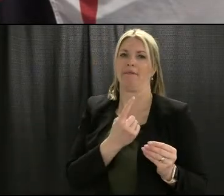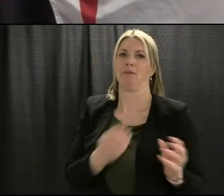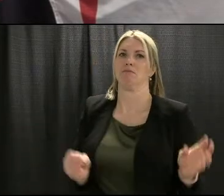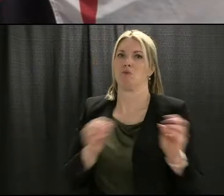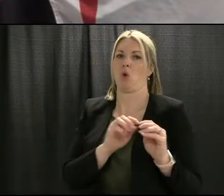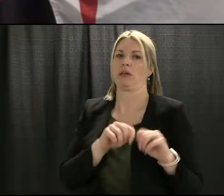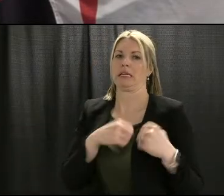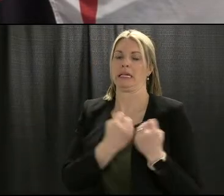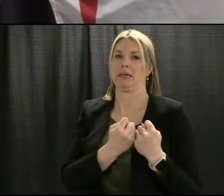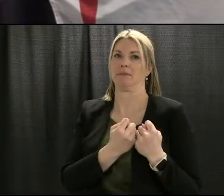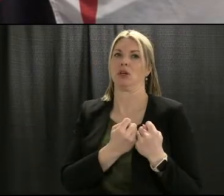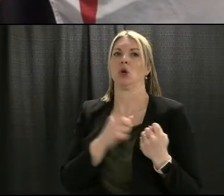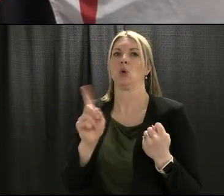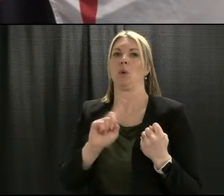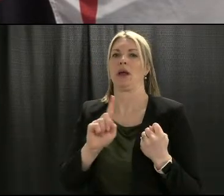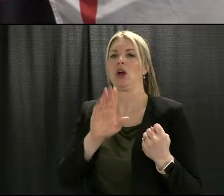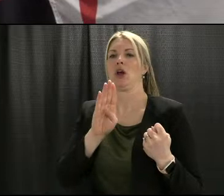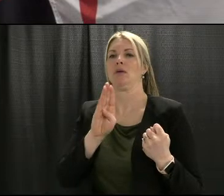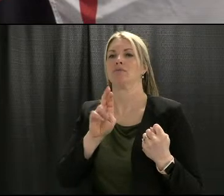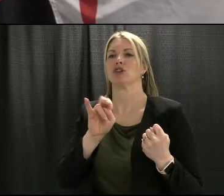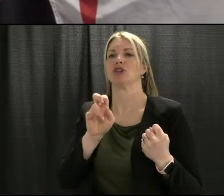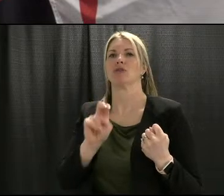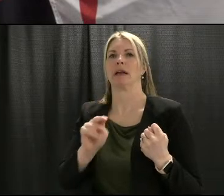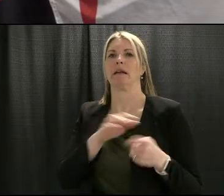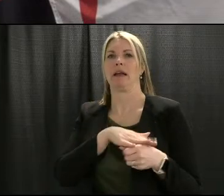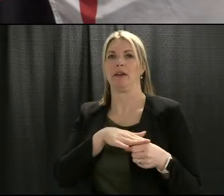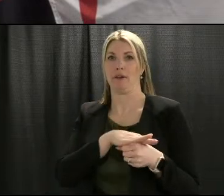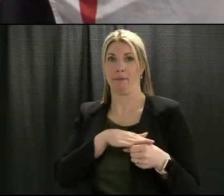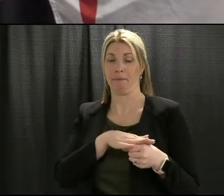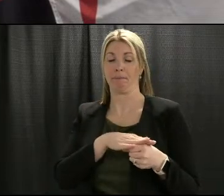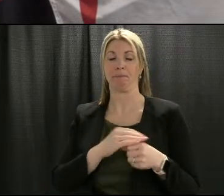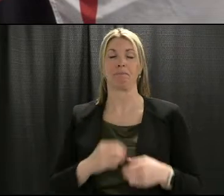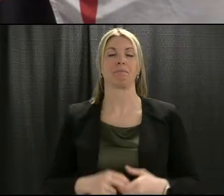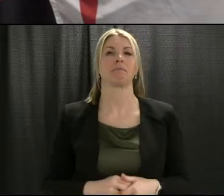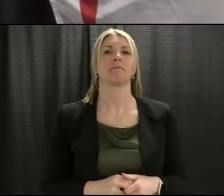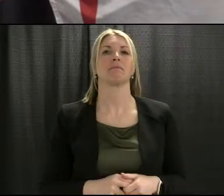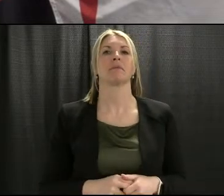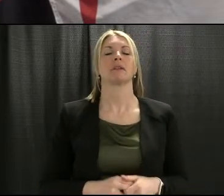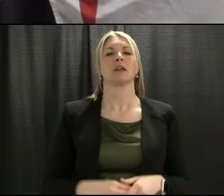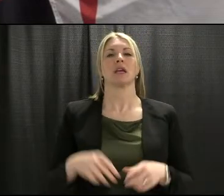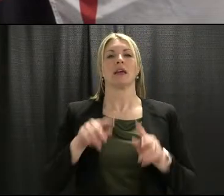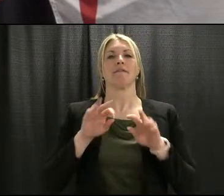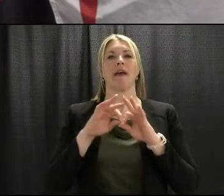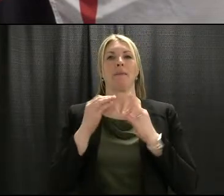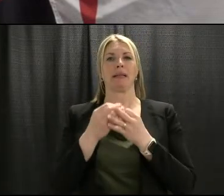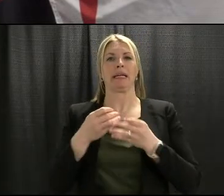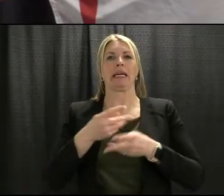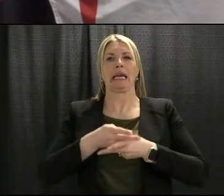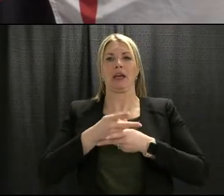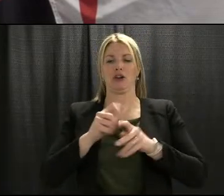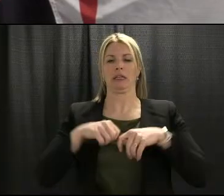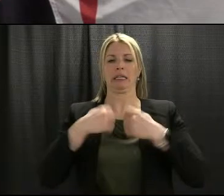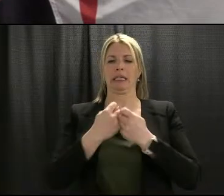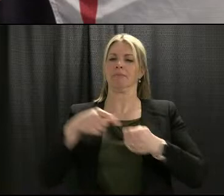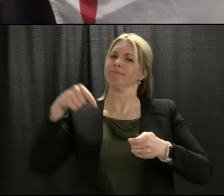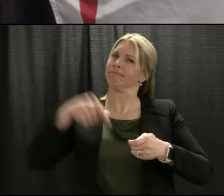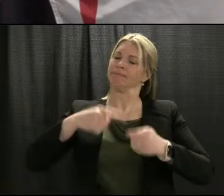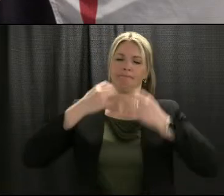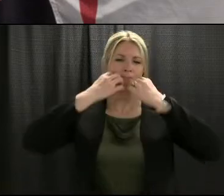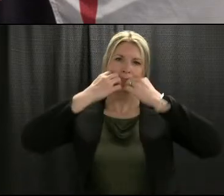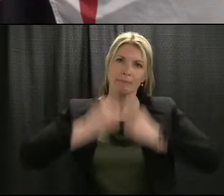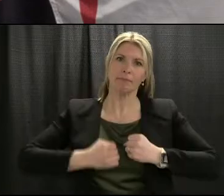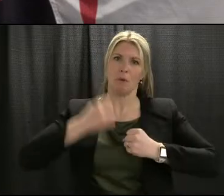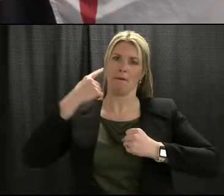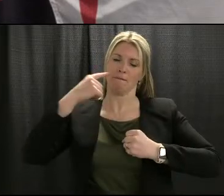Peninsula. Family care teams are a holistic approach to community care and will become the pillars